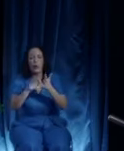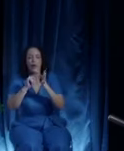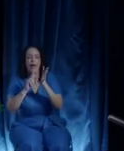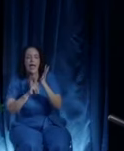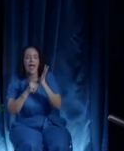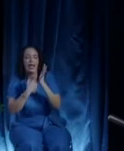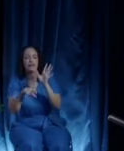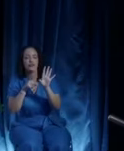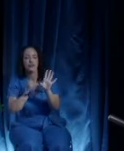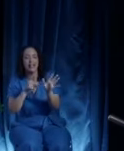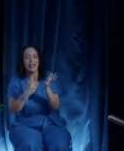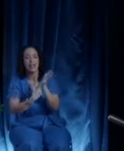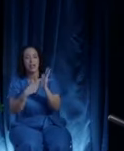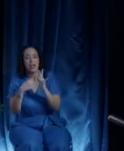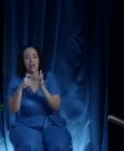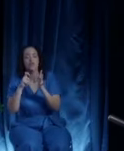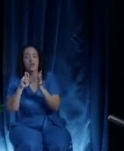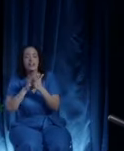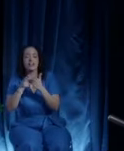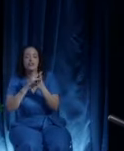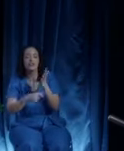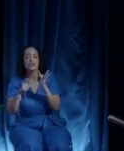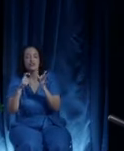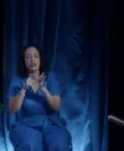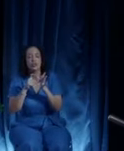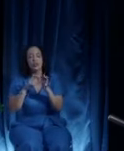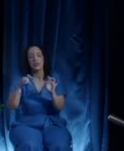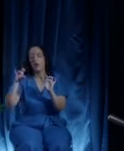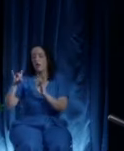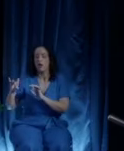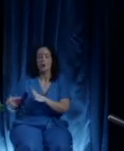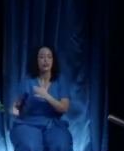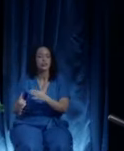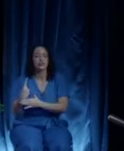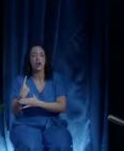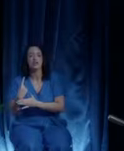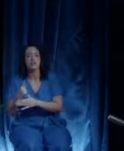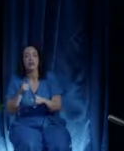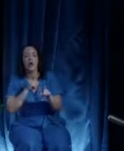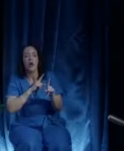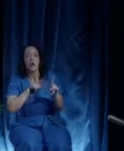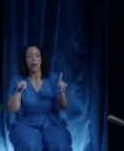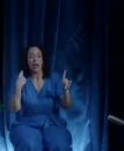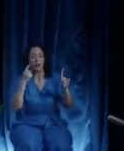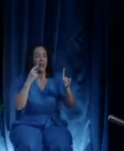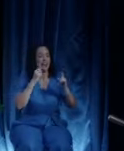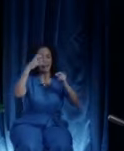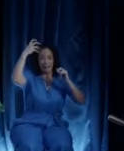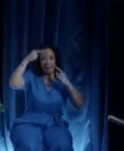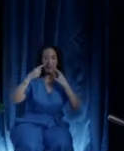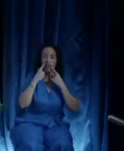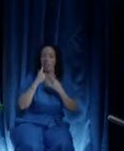record says he lost his chances at preferment because he spat after the king had slobbered in his mouth, which he really shouldn't